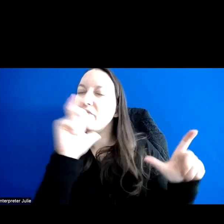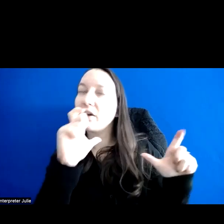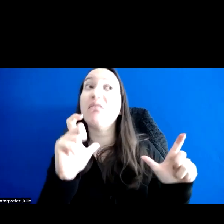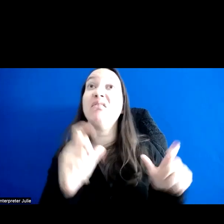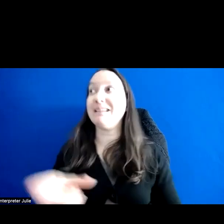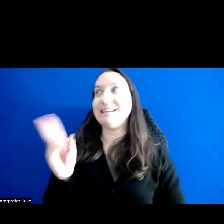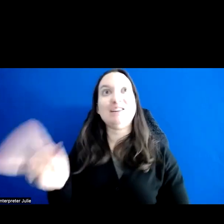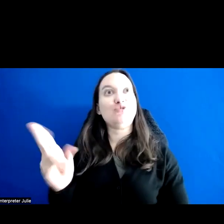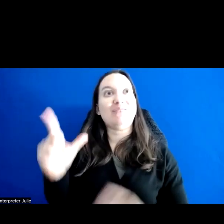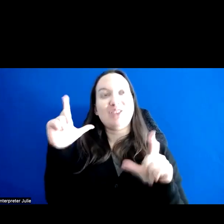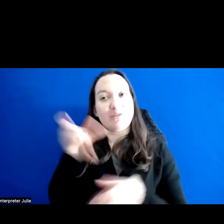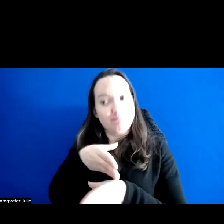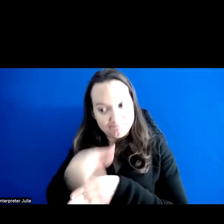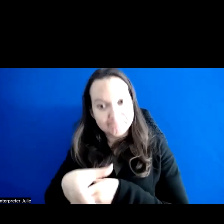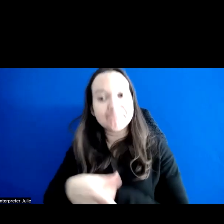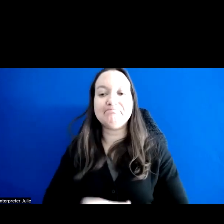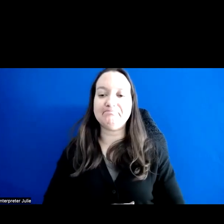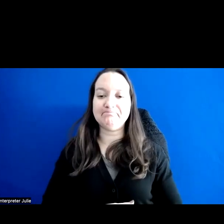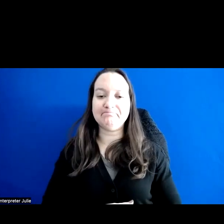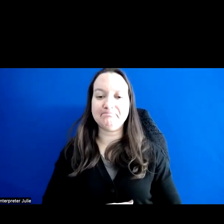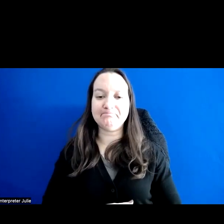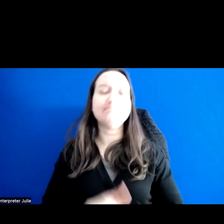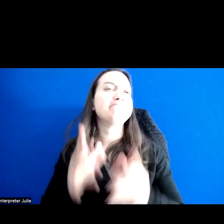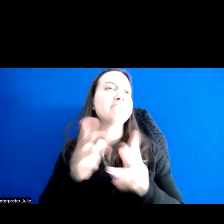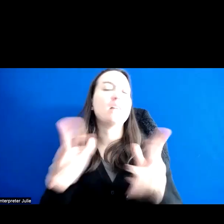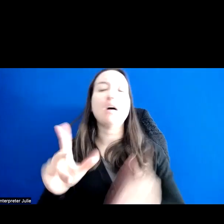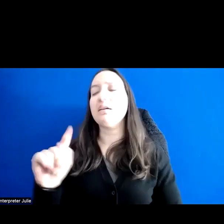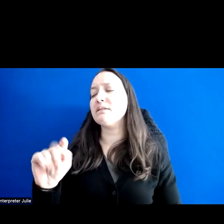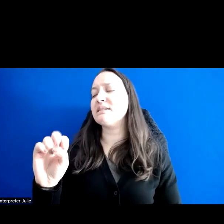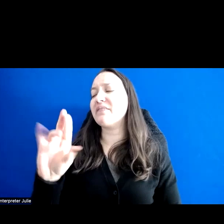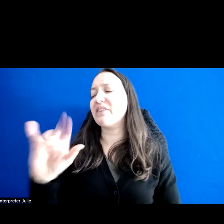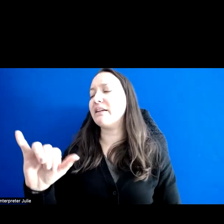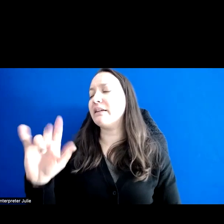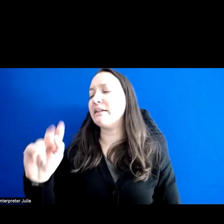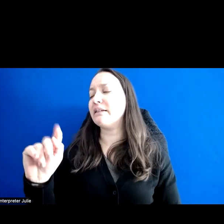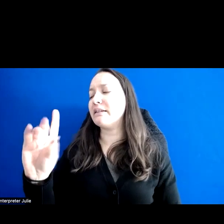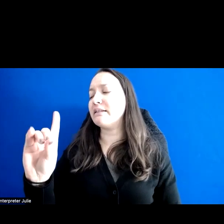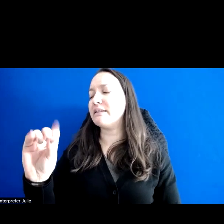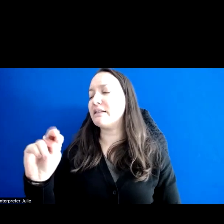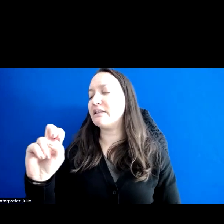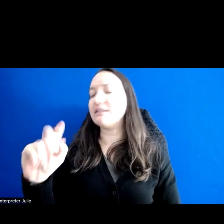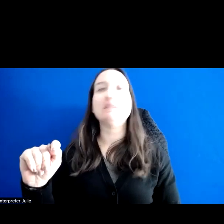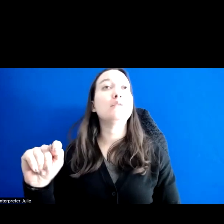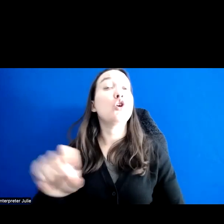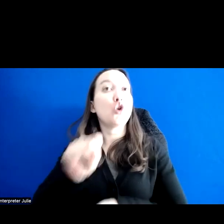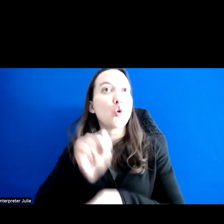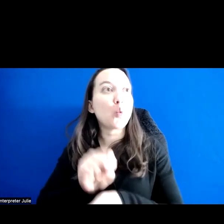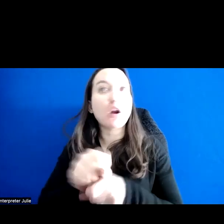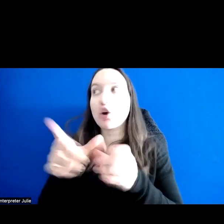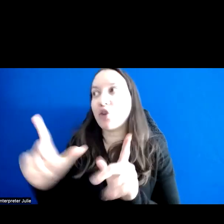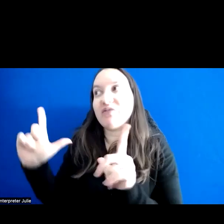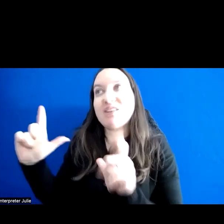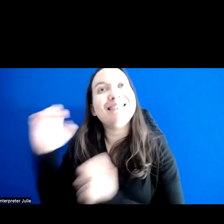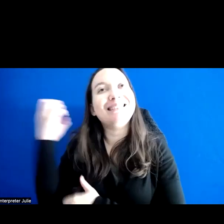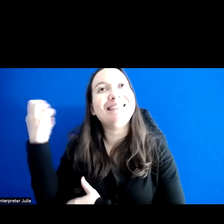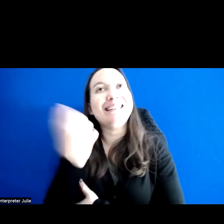and the history of photography. There's a lot in here by Terry Dennett about working class photography, worker photography in